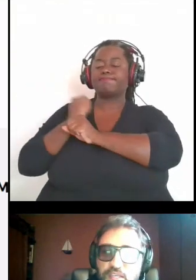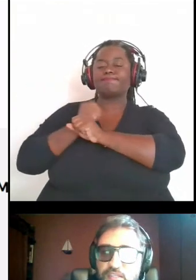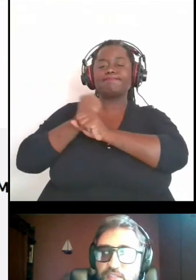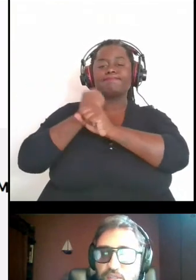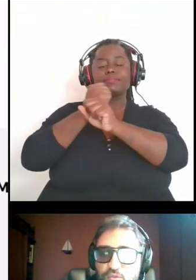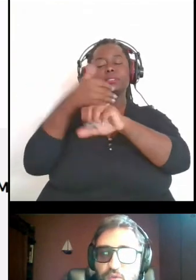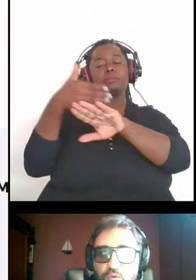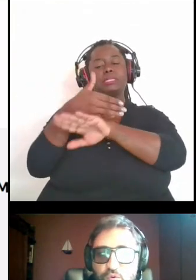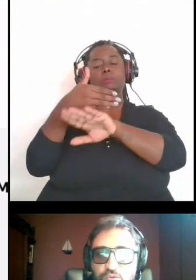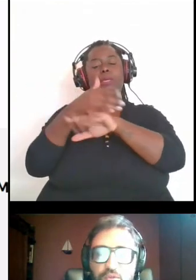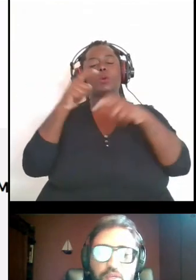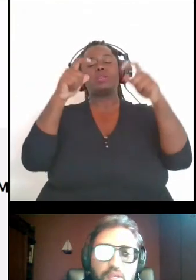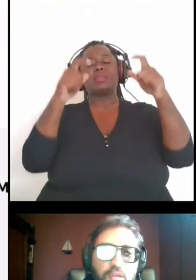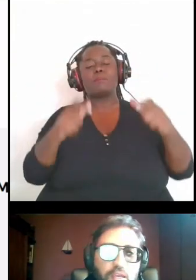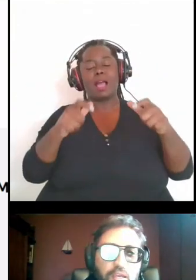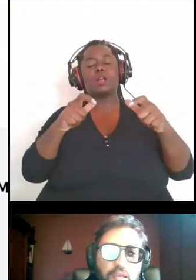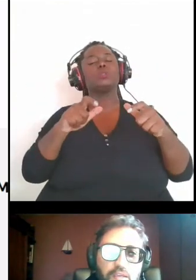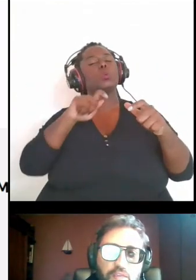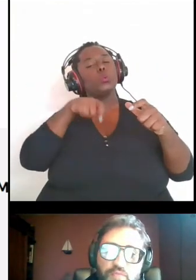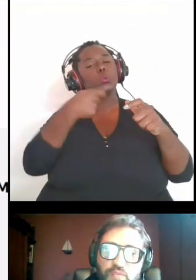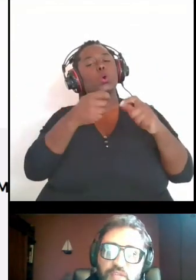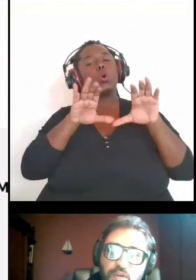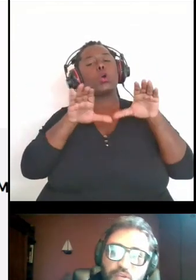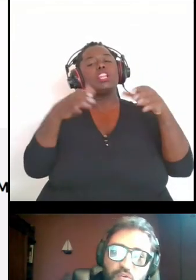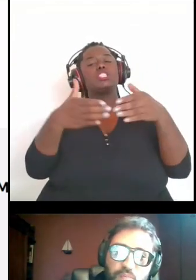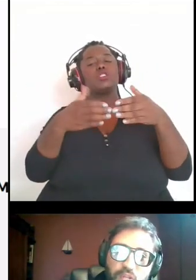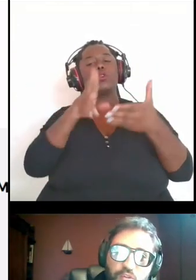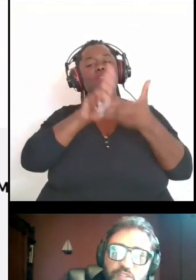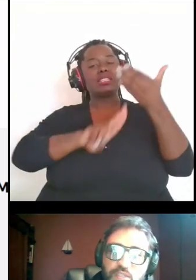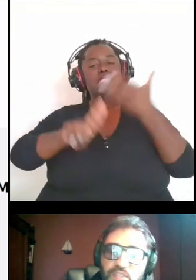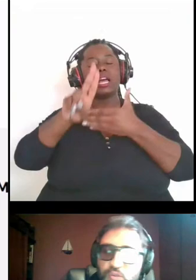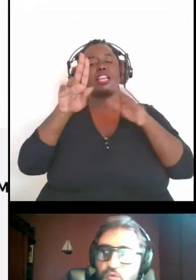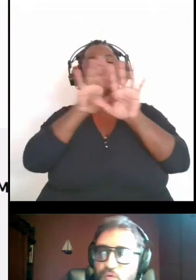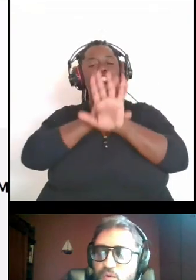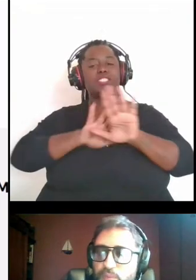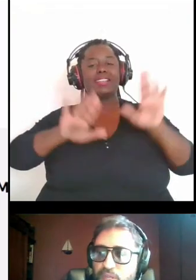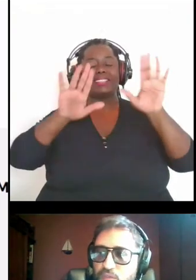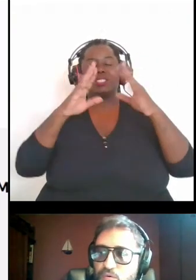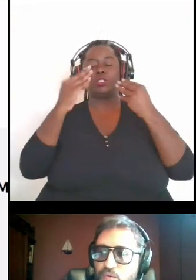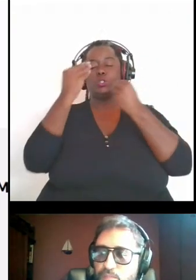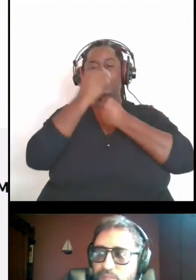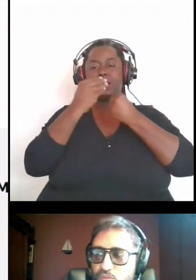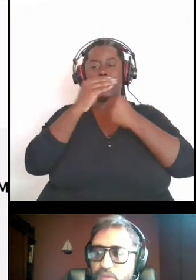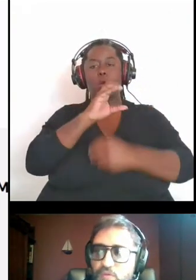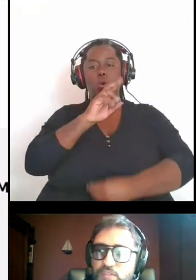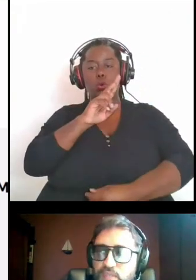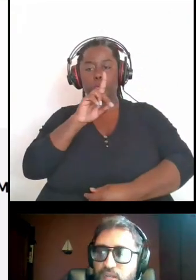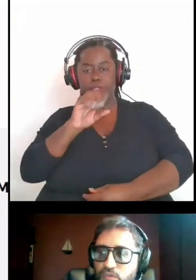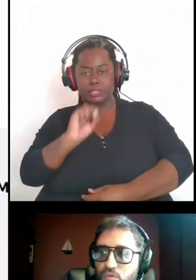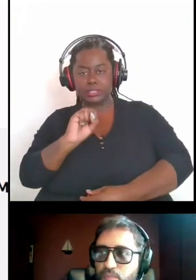I was fortunate to participate in a collective that it was called sexual dissidents